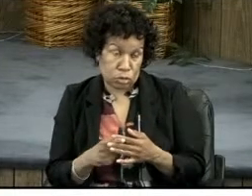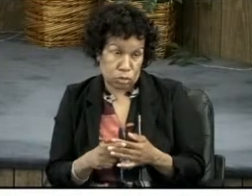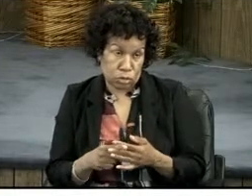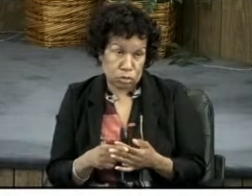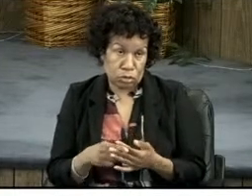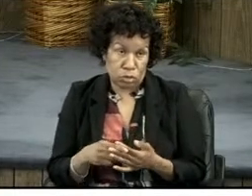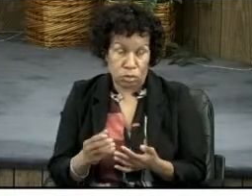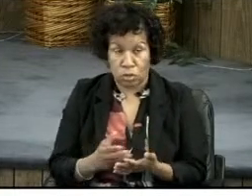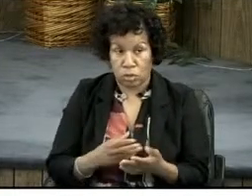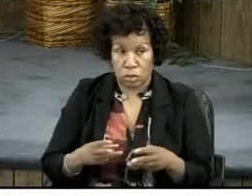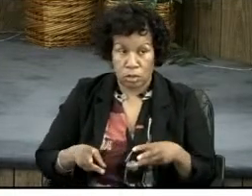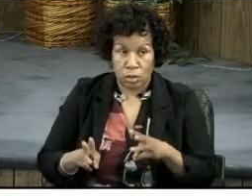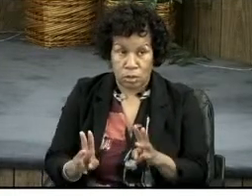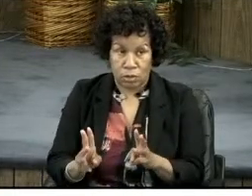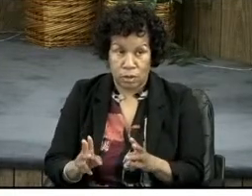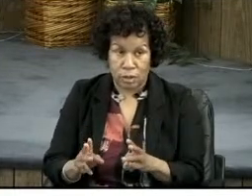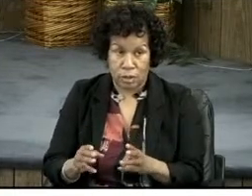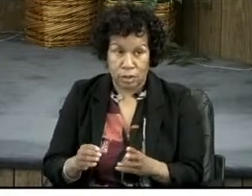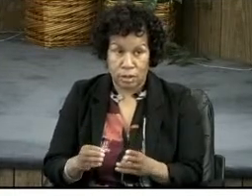playground.